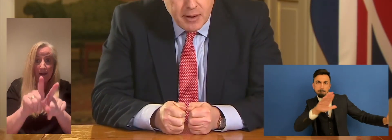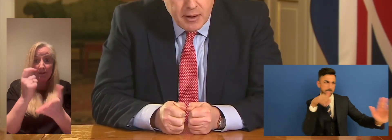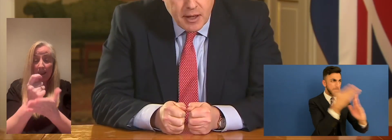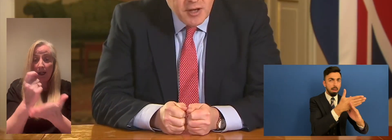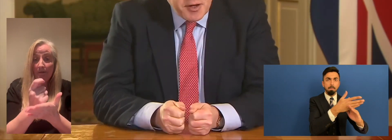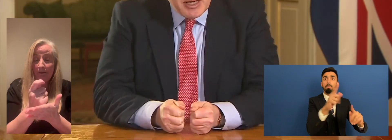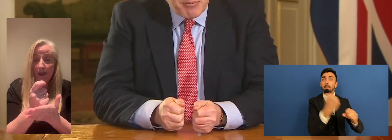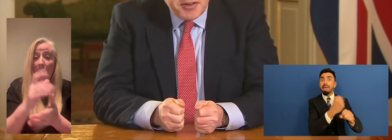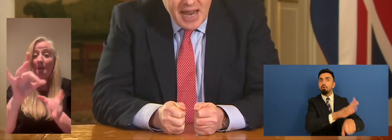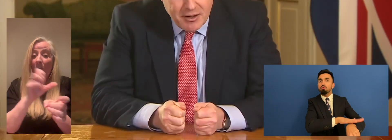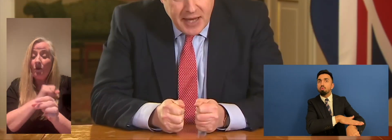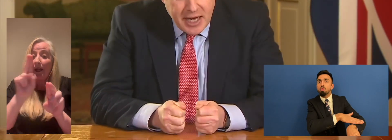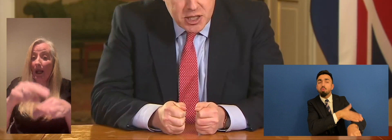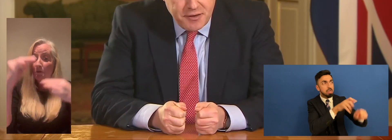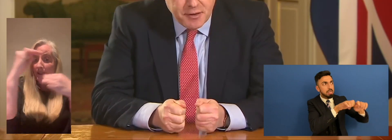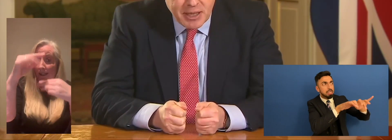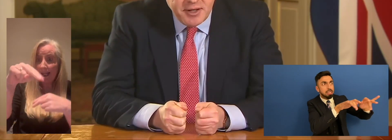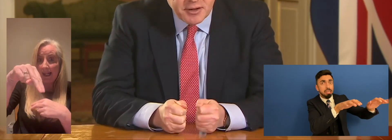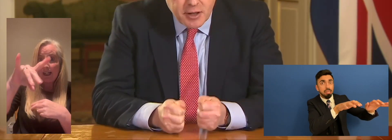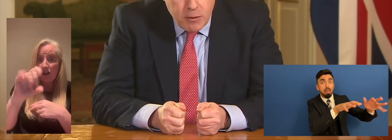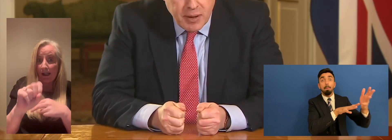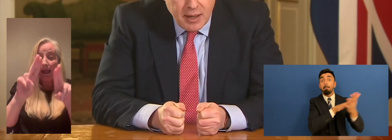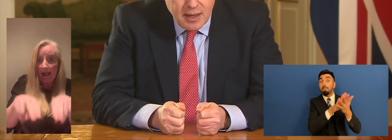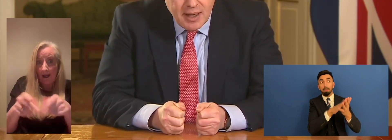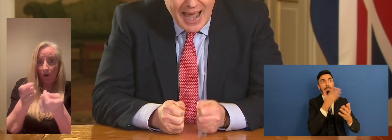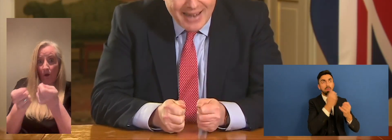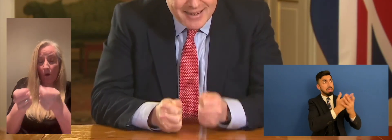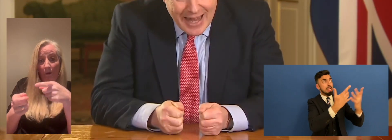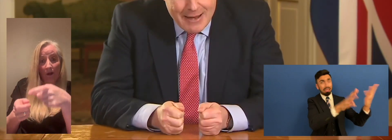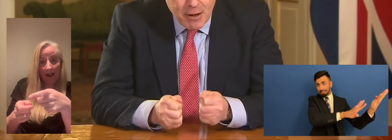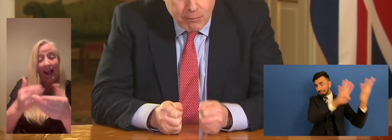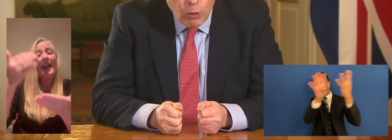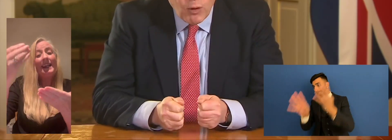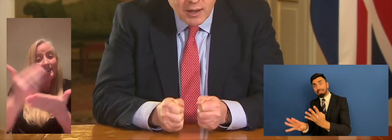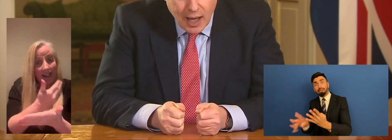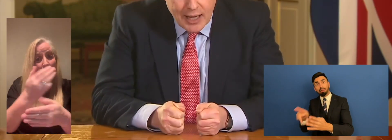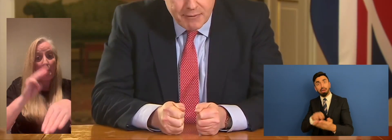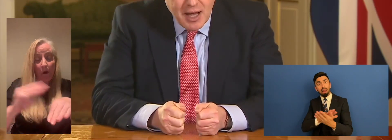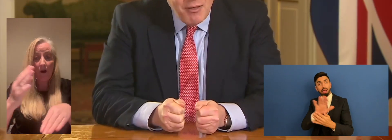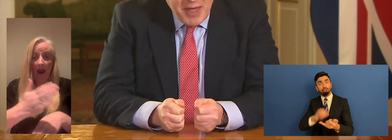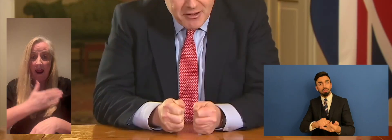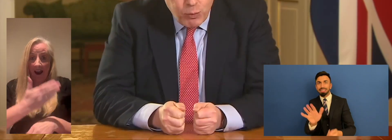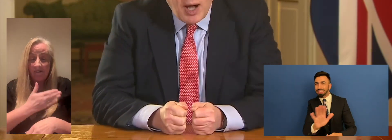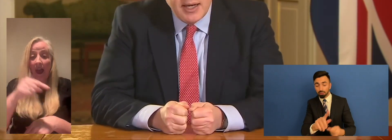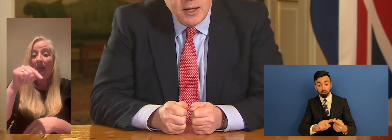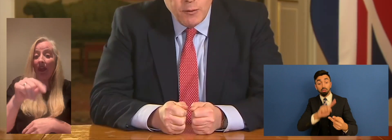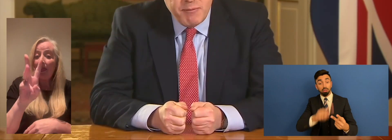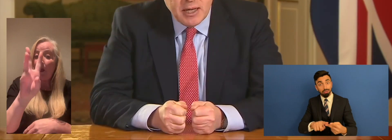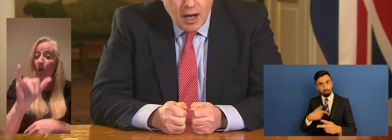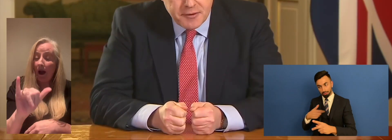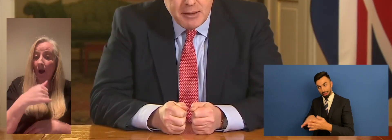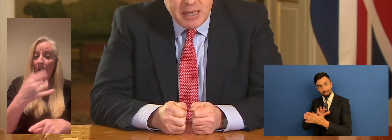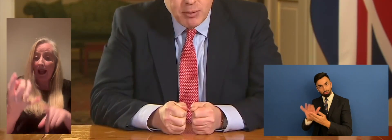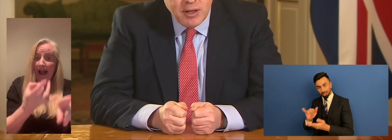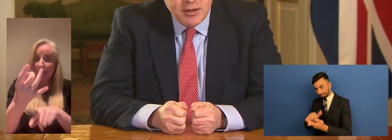time, so we can protect the NHS's ability to cope and save more lives. And that's why we've